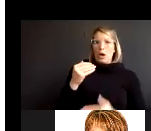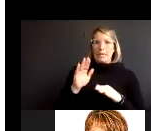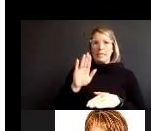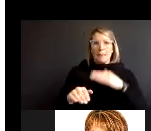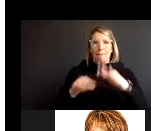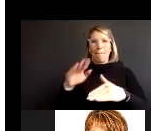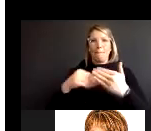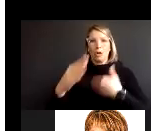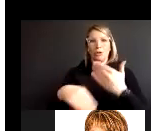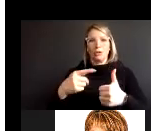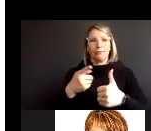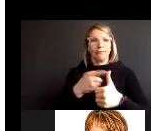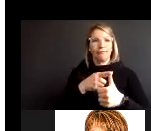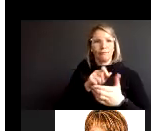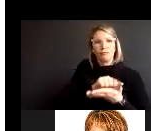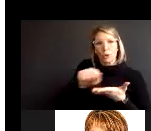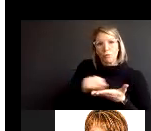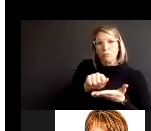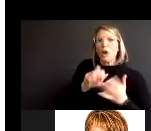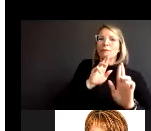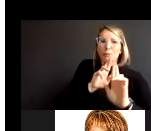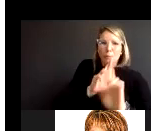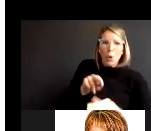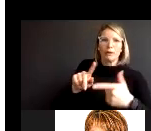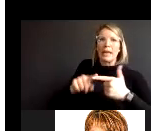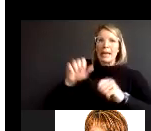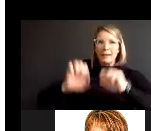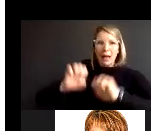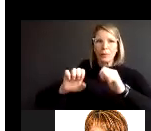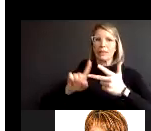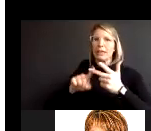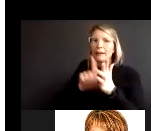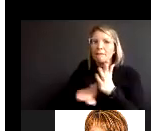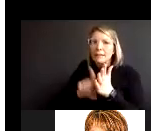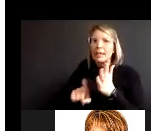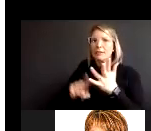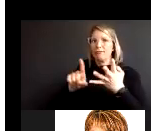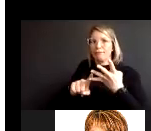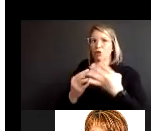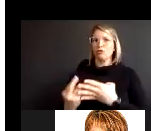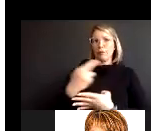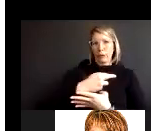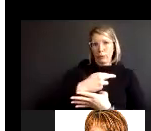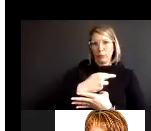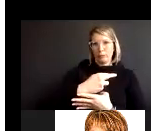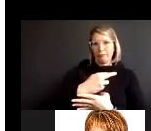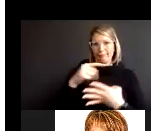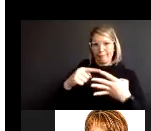reporting, evaluations, investigations, and review. And we'll touch on this slide, this process